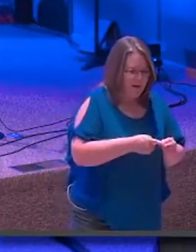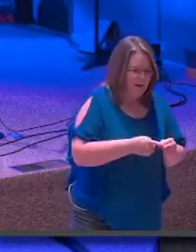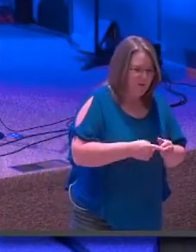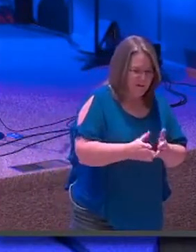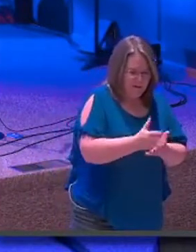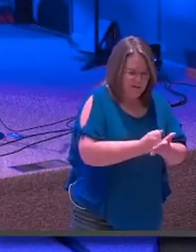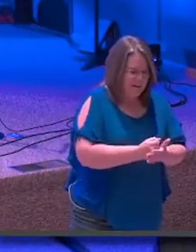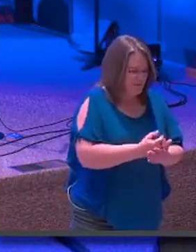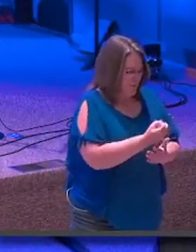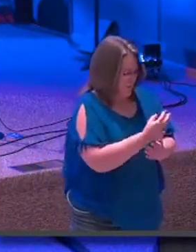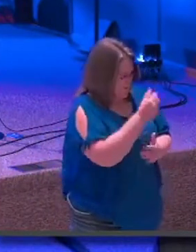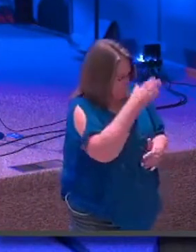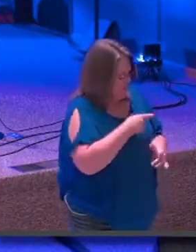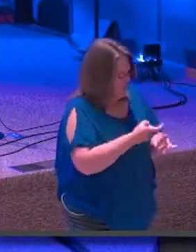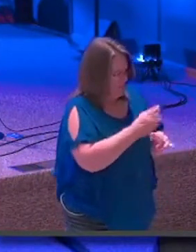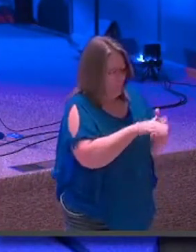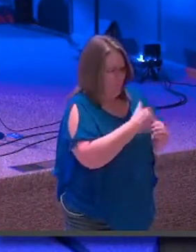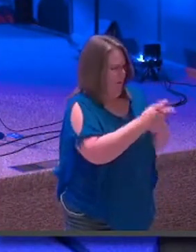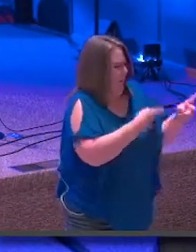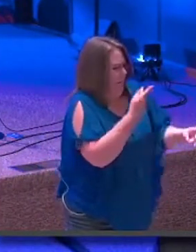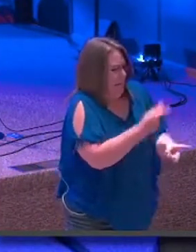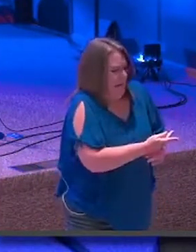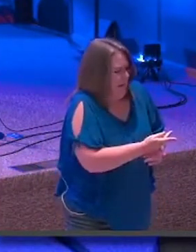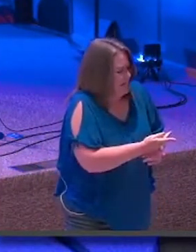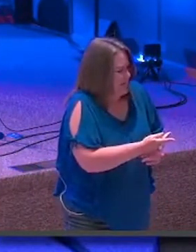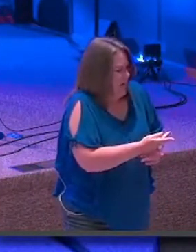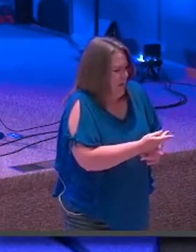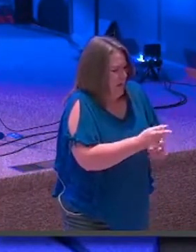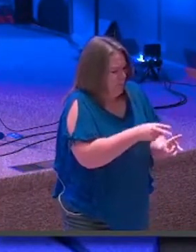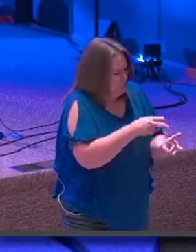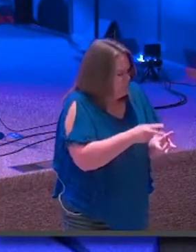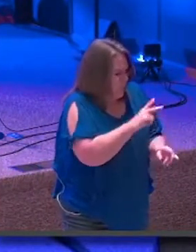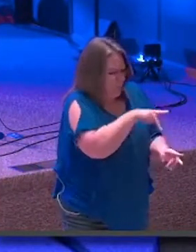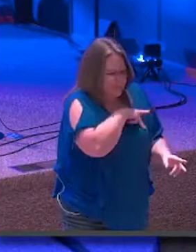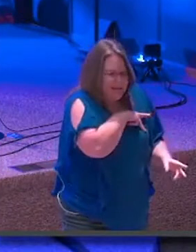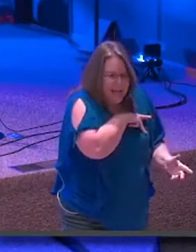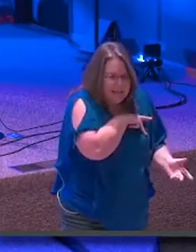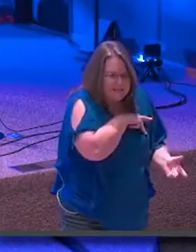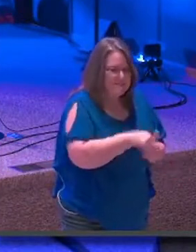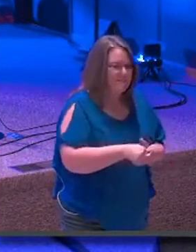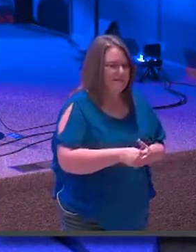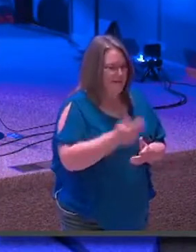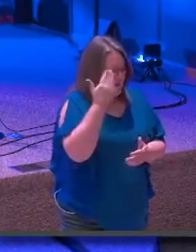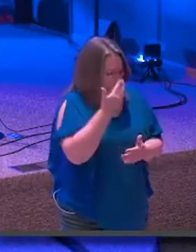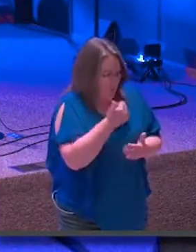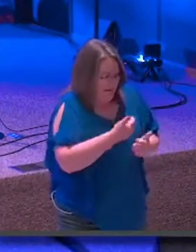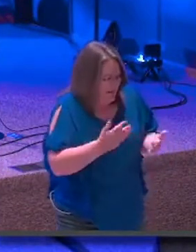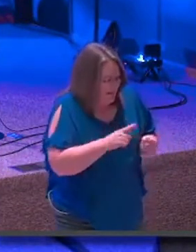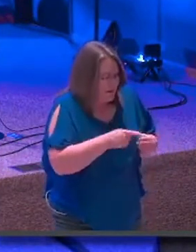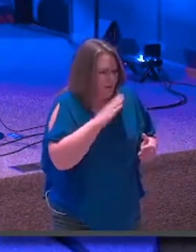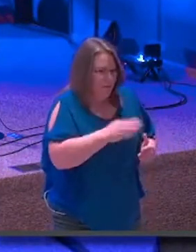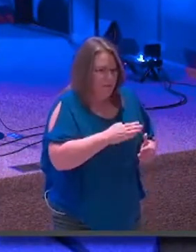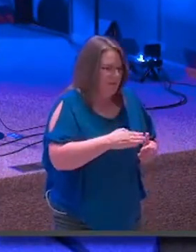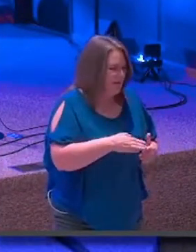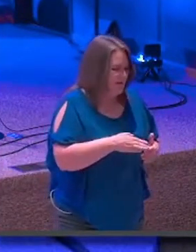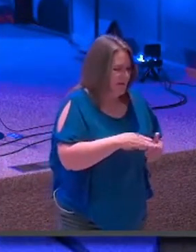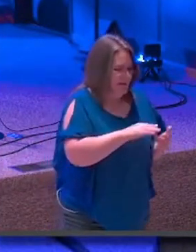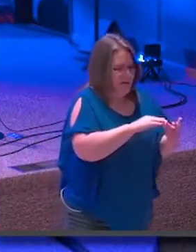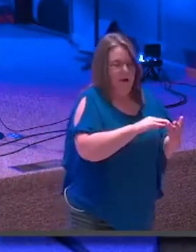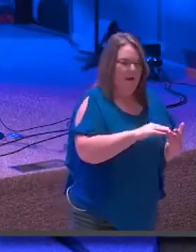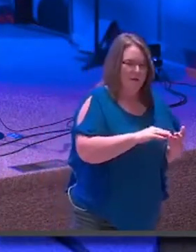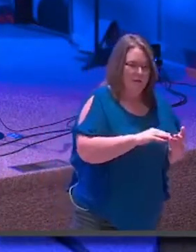from all different kinds of viewpoints and personalities knew anything about being a transformational force in